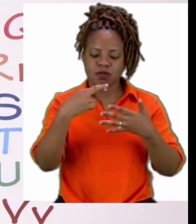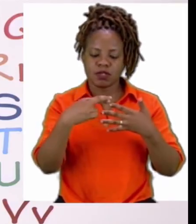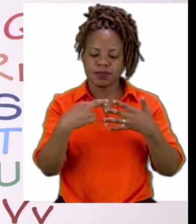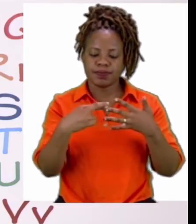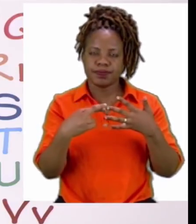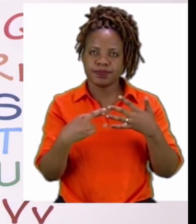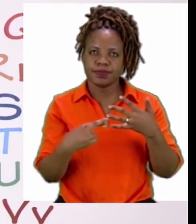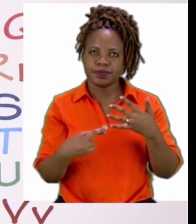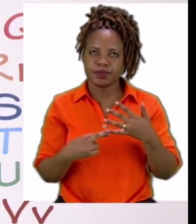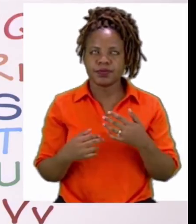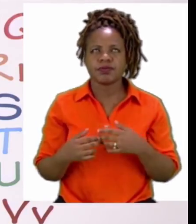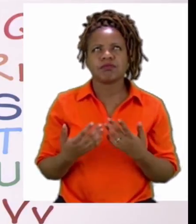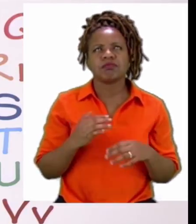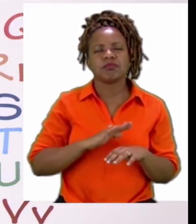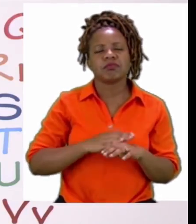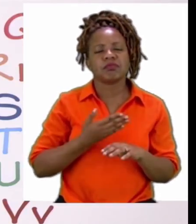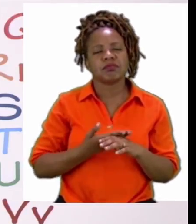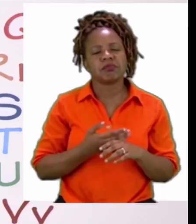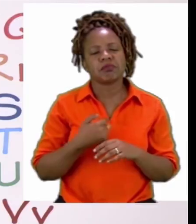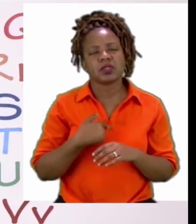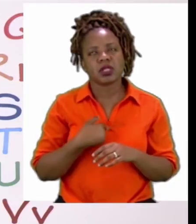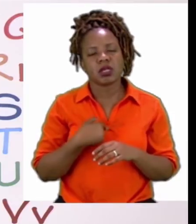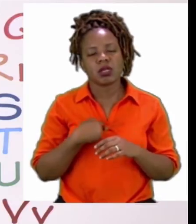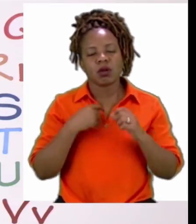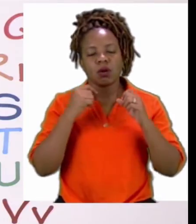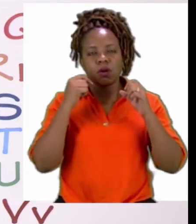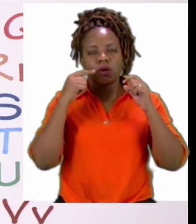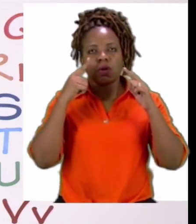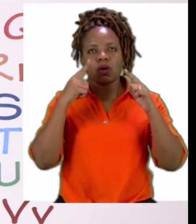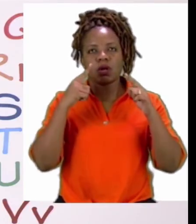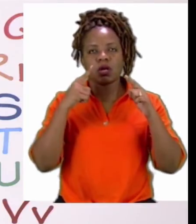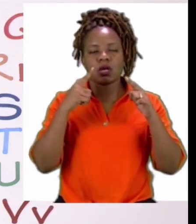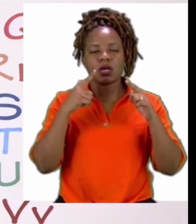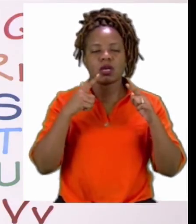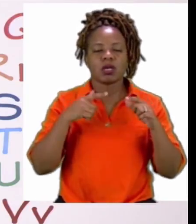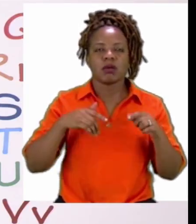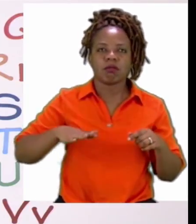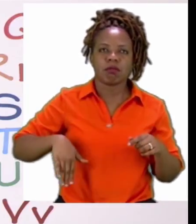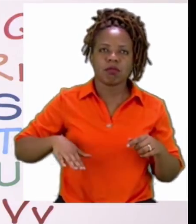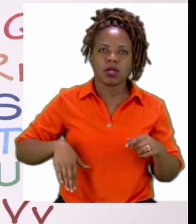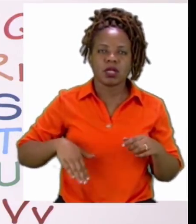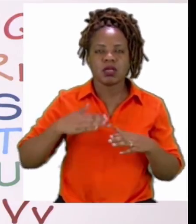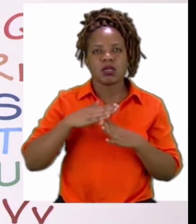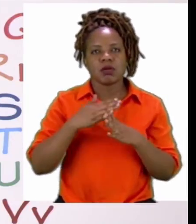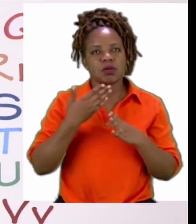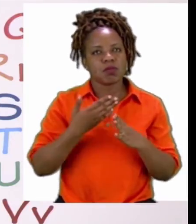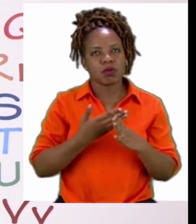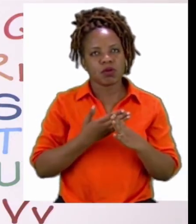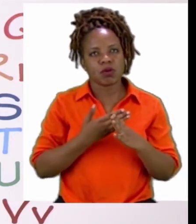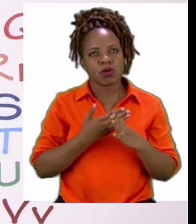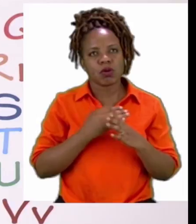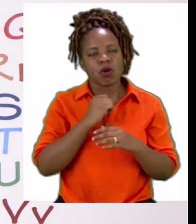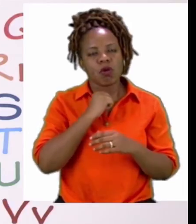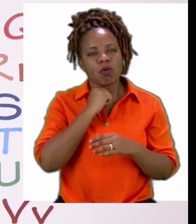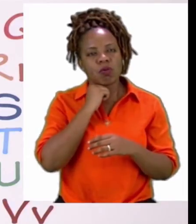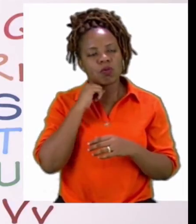I woke up late because I did not hear my alarm. We are offering a reason as